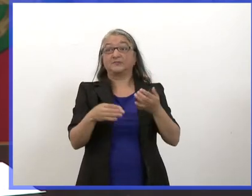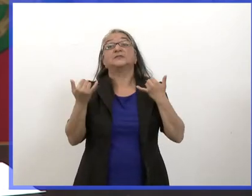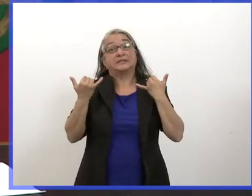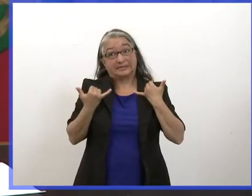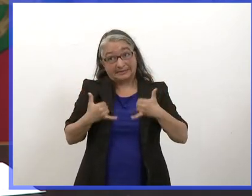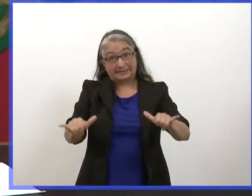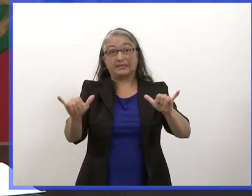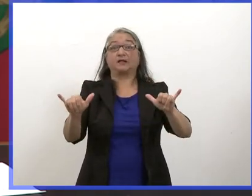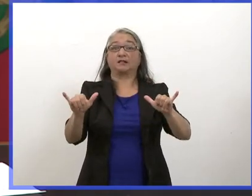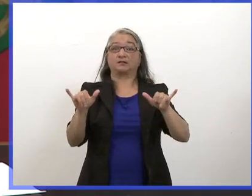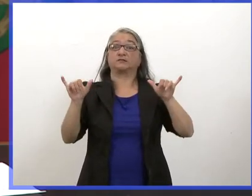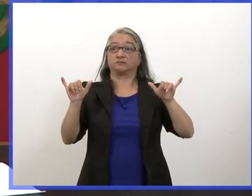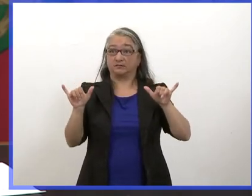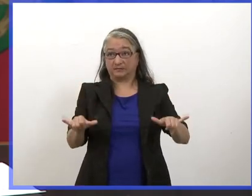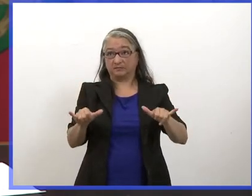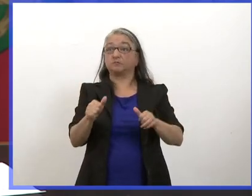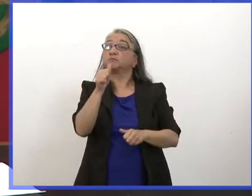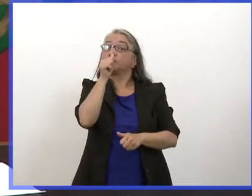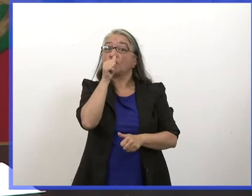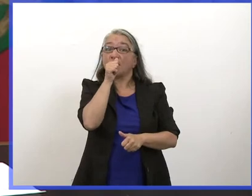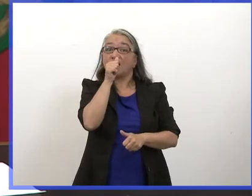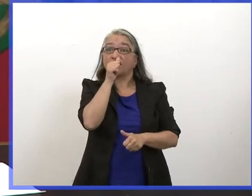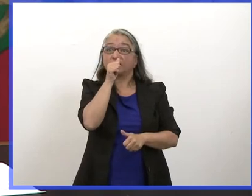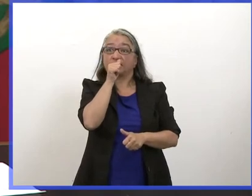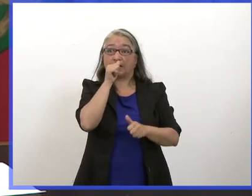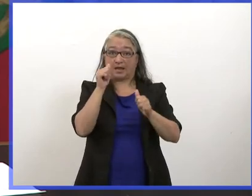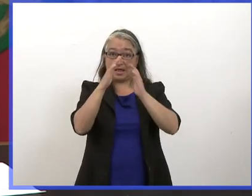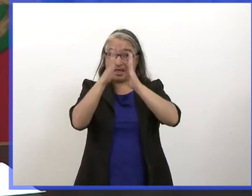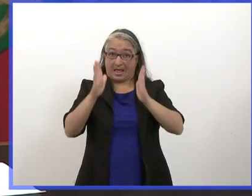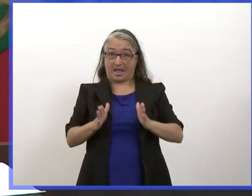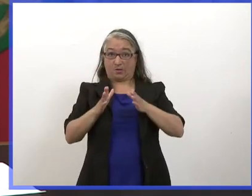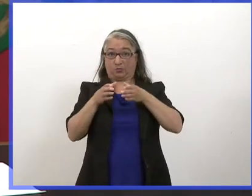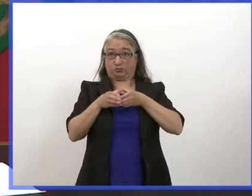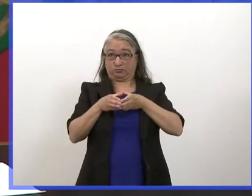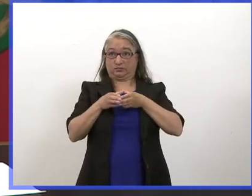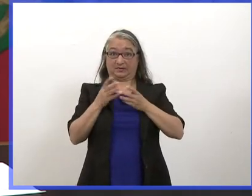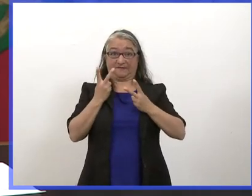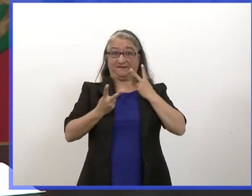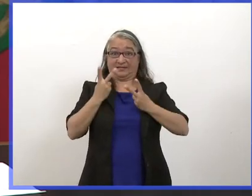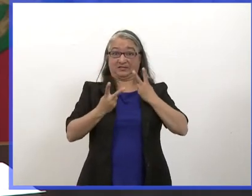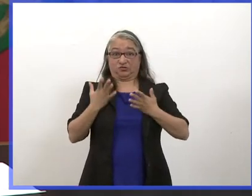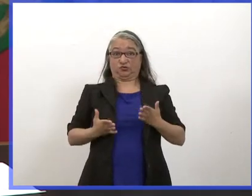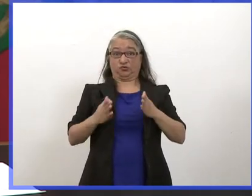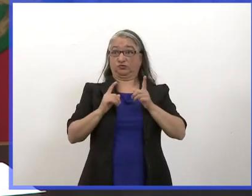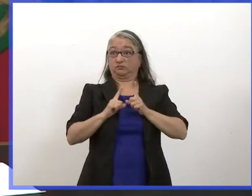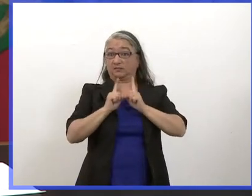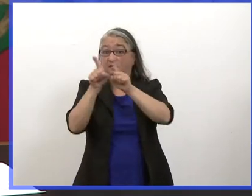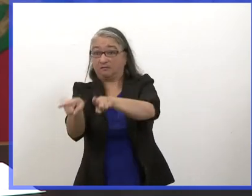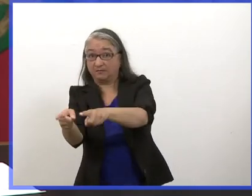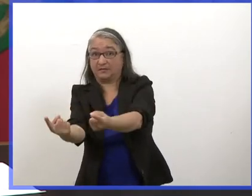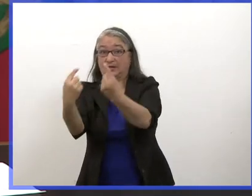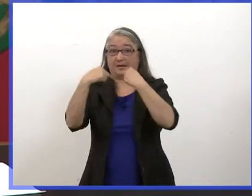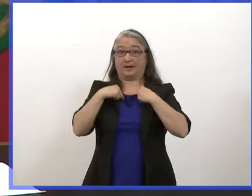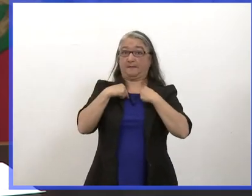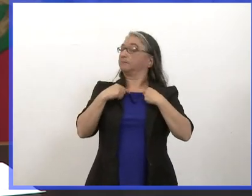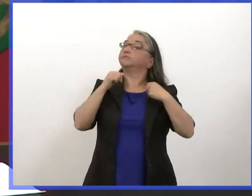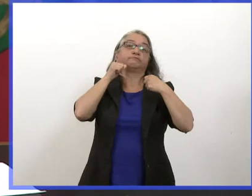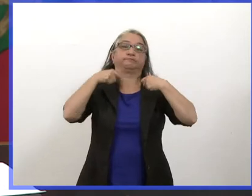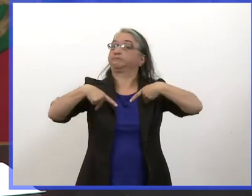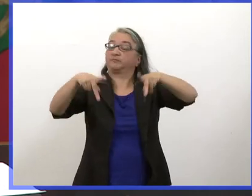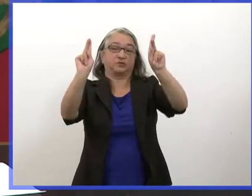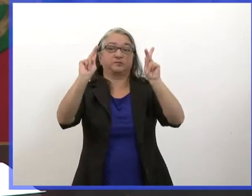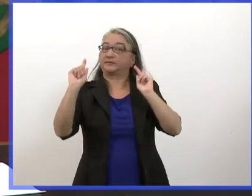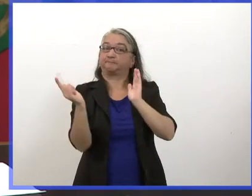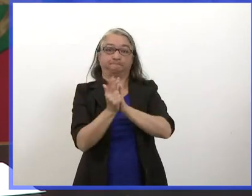are not permitted on private property except with a few exceptions. Outdoor gatherings with anyone from outside a household are